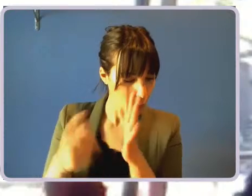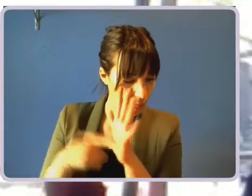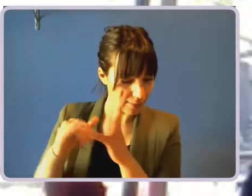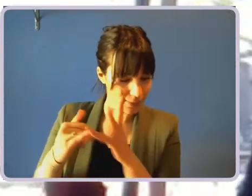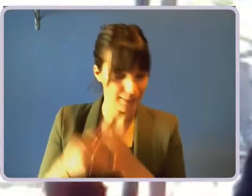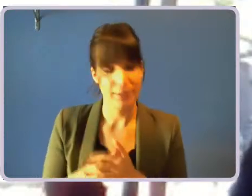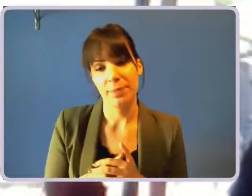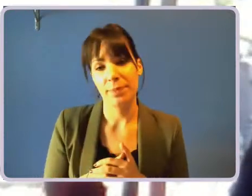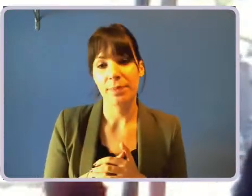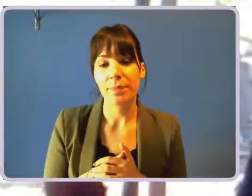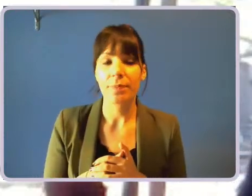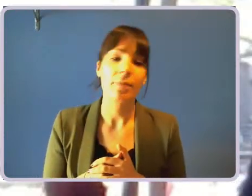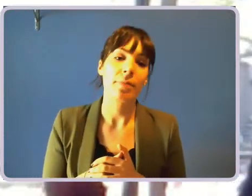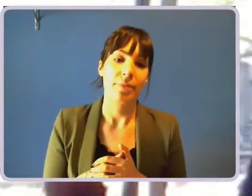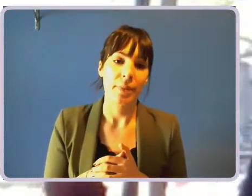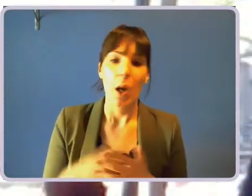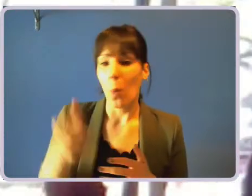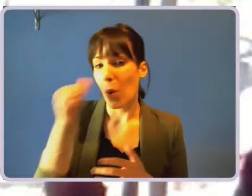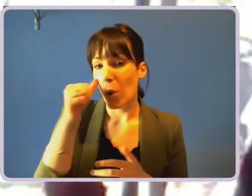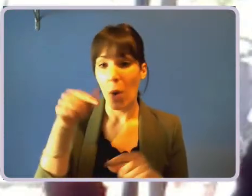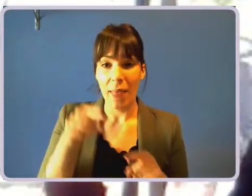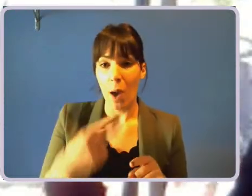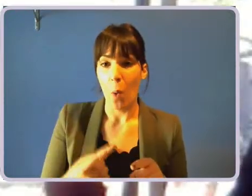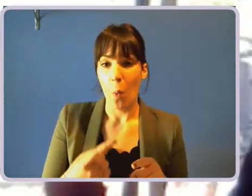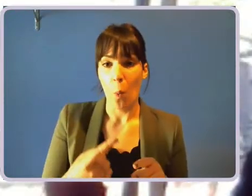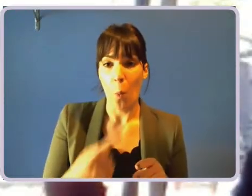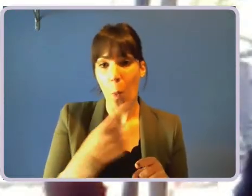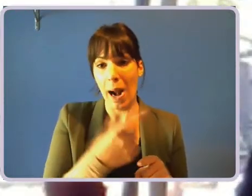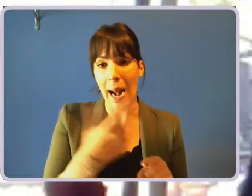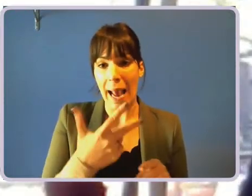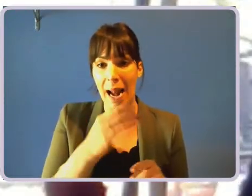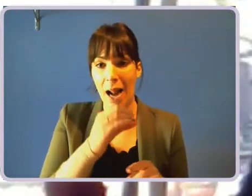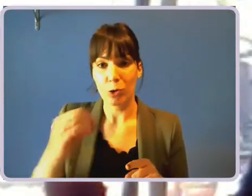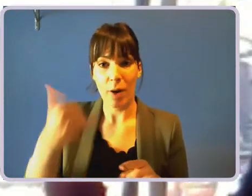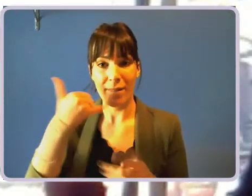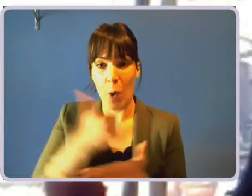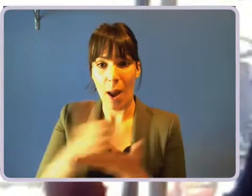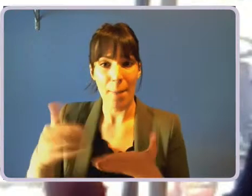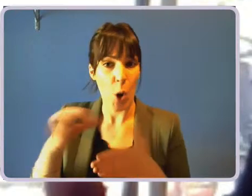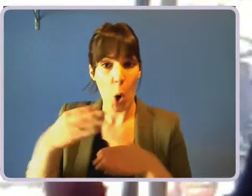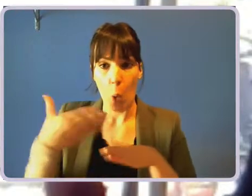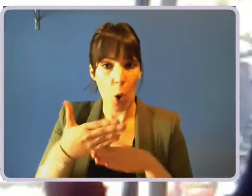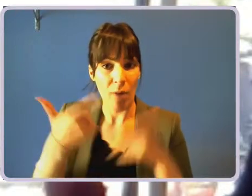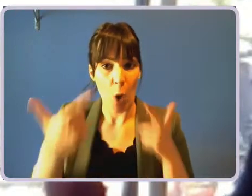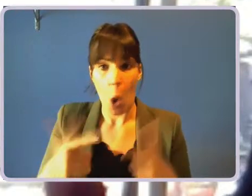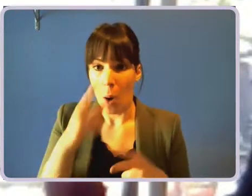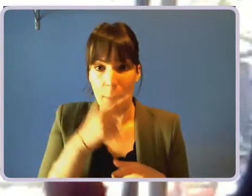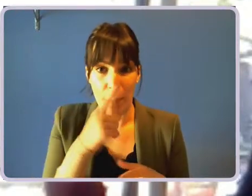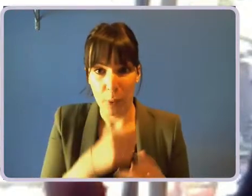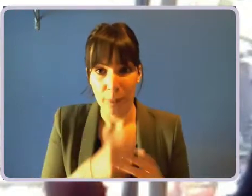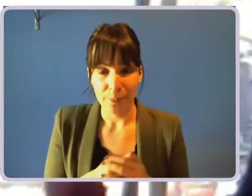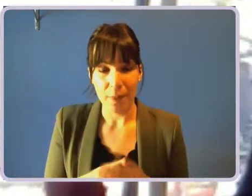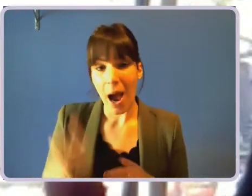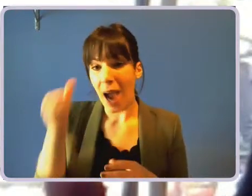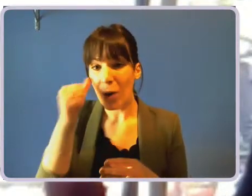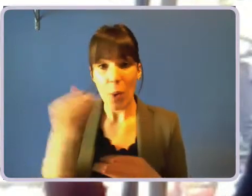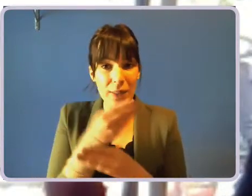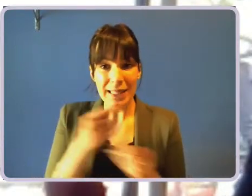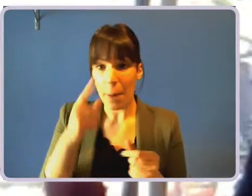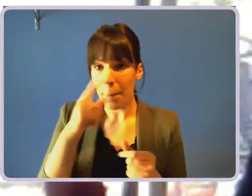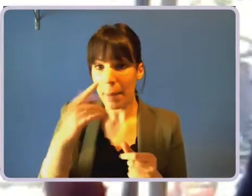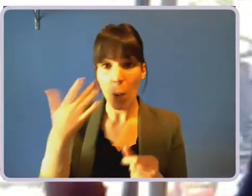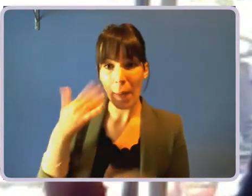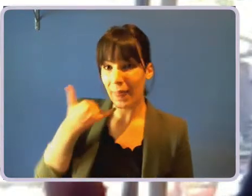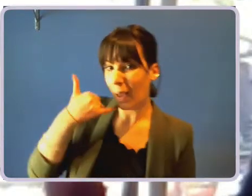And, anecdotally, people were on hold for over an hour, giving up and just, trying